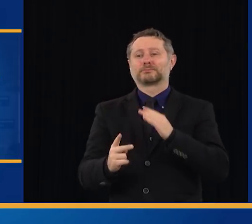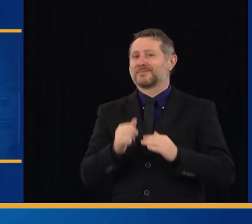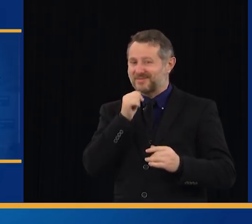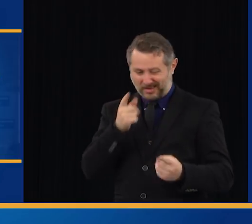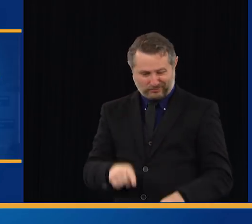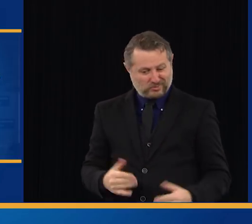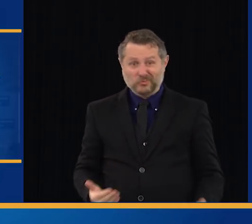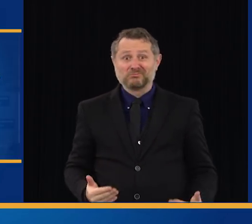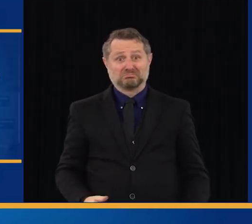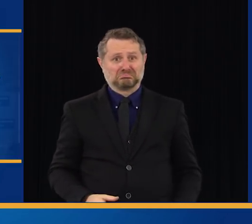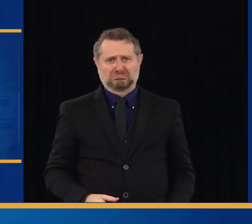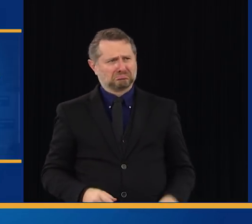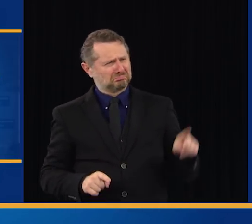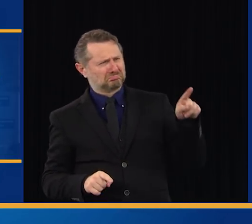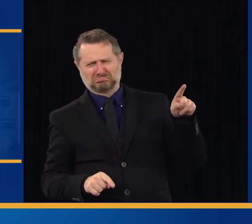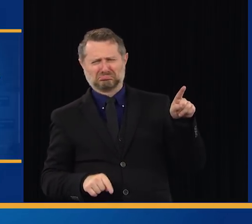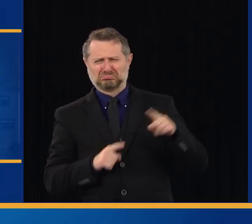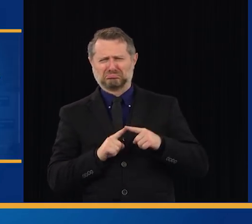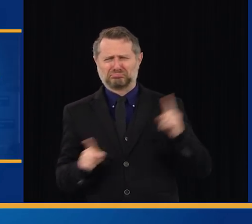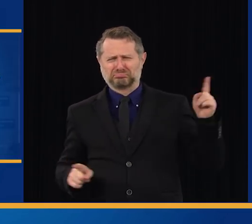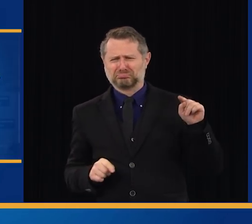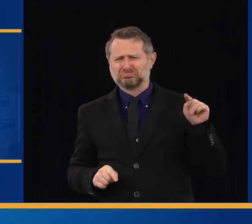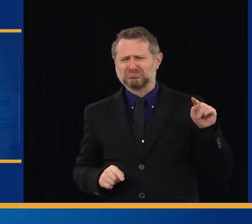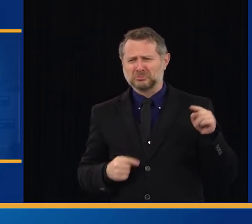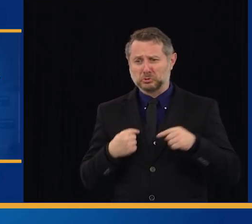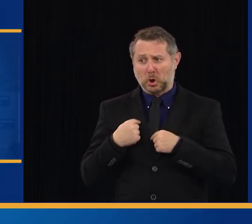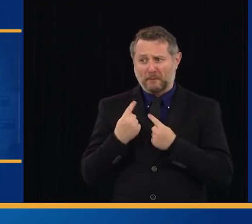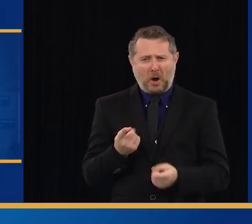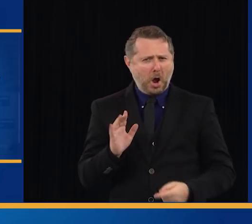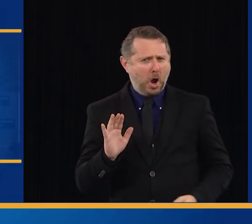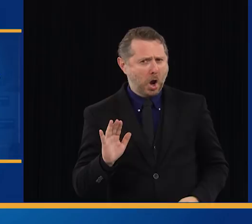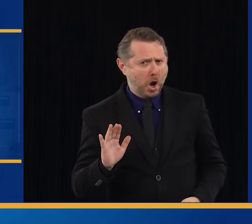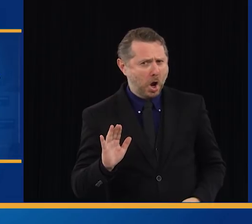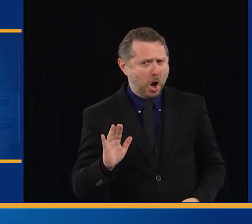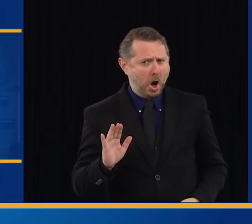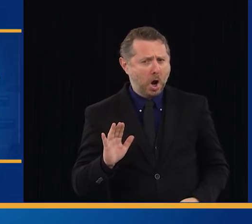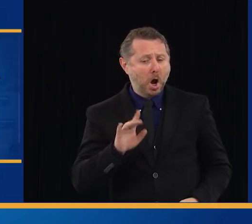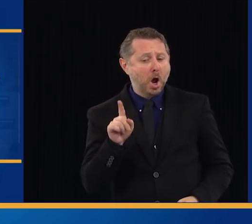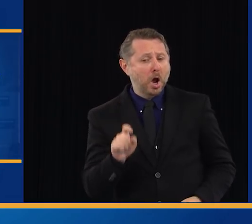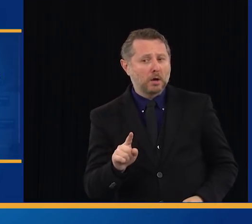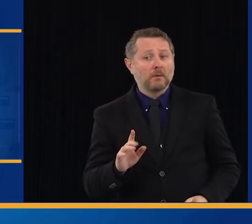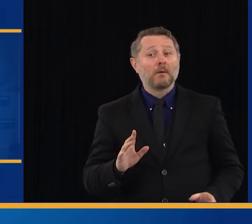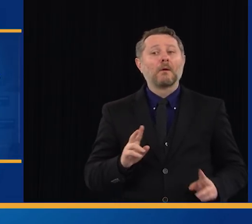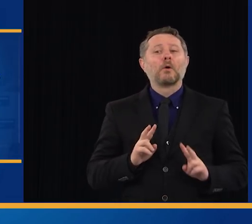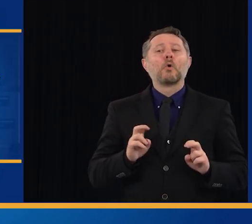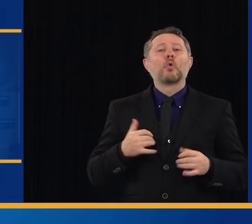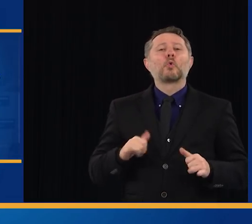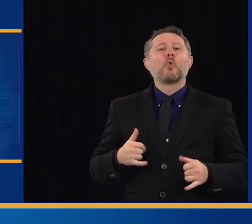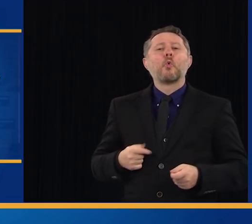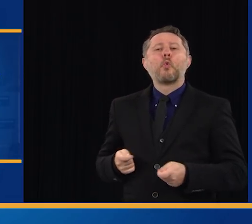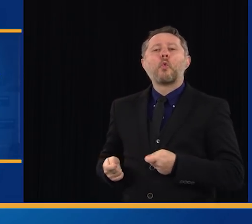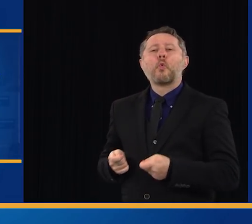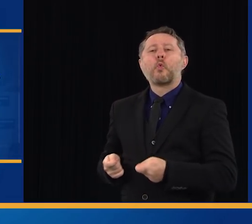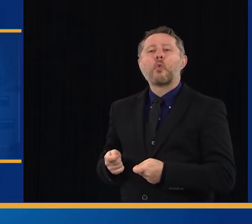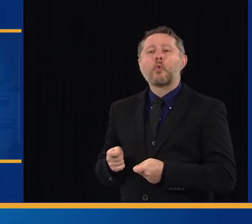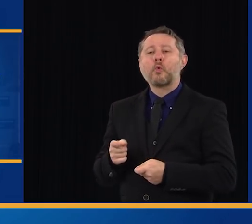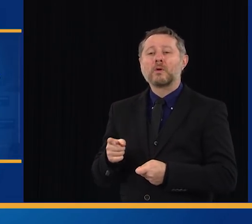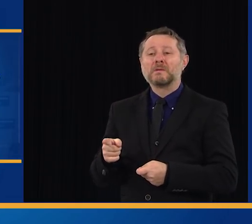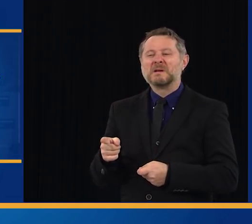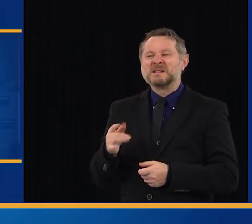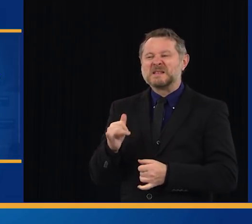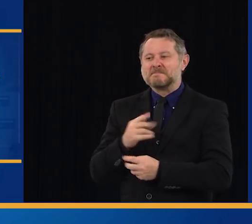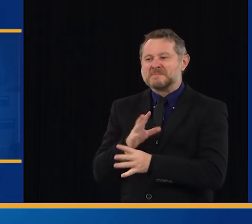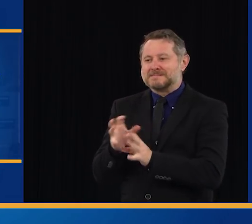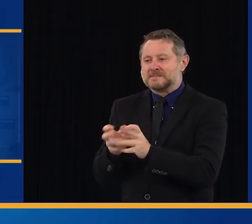Caveat, so far. We've controlled the beast. We've brought the rate of spread down. If their rate